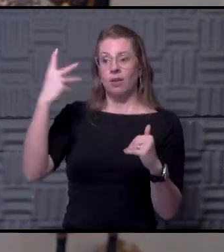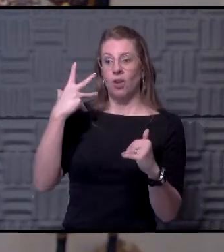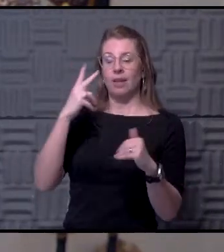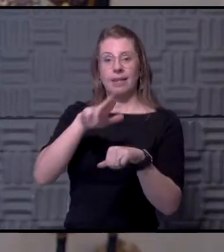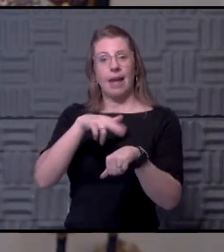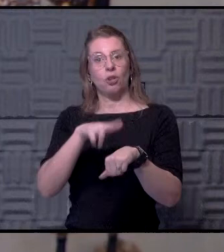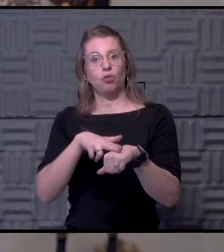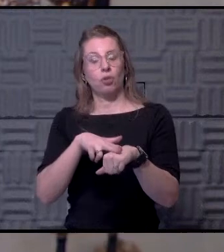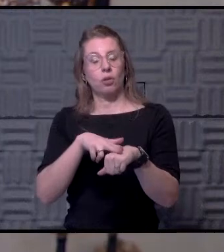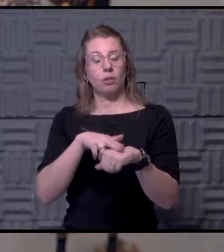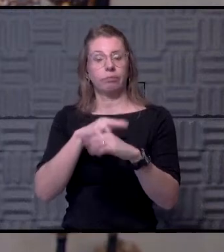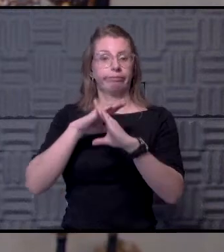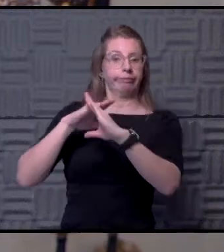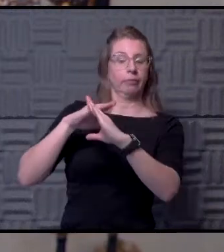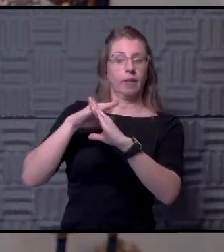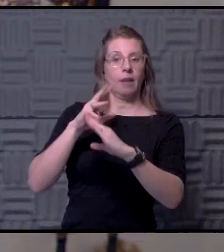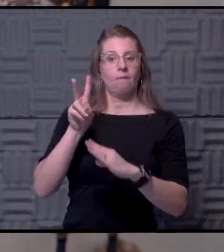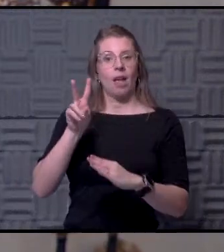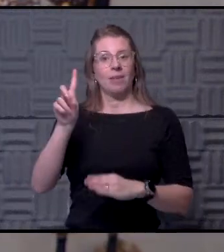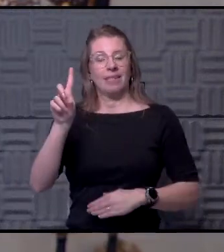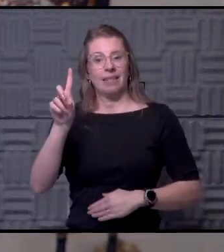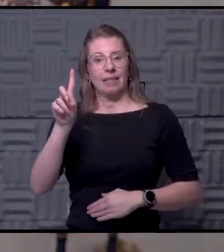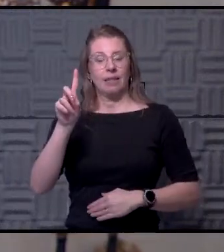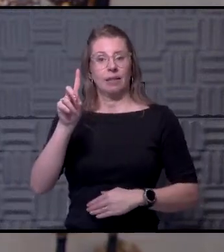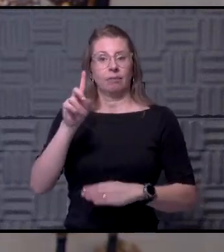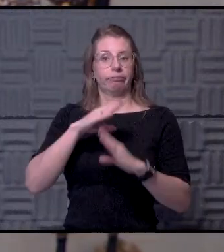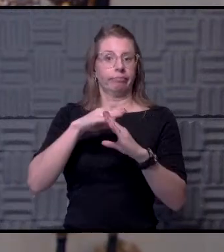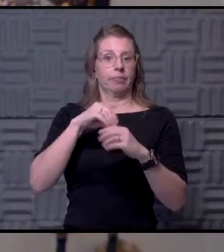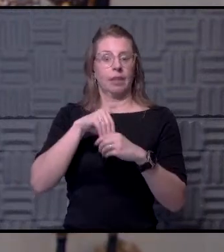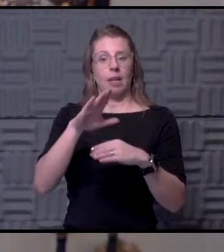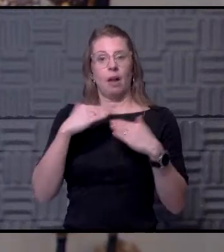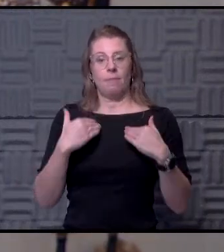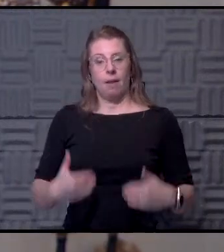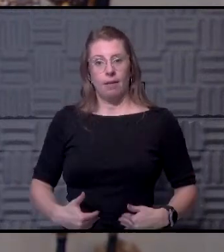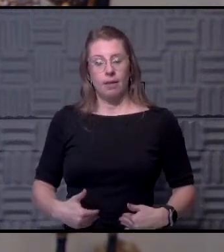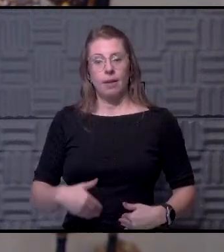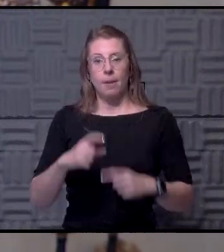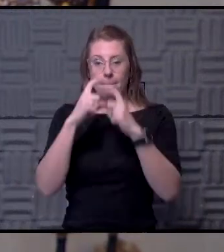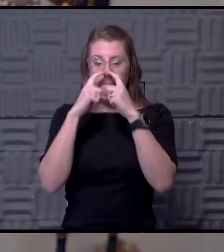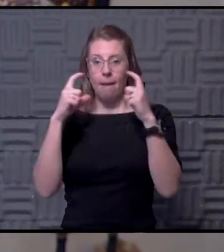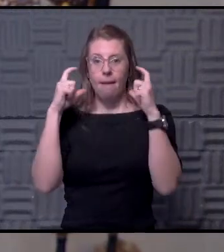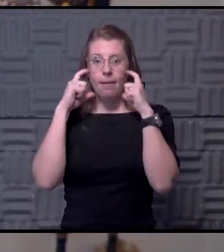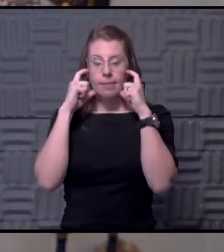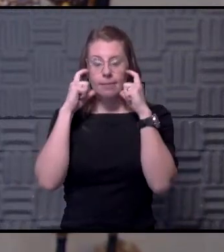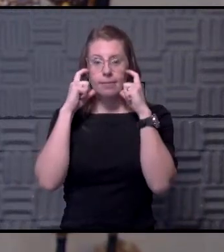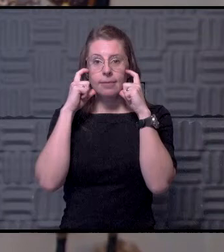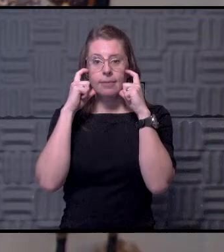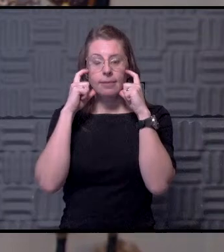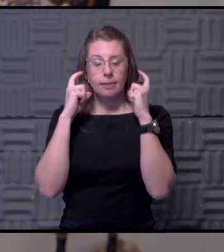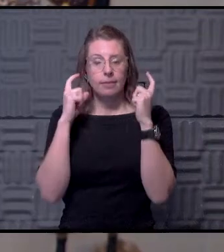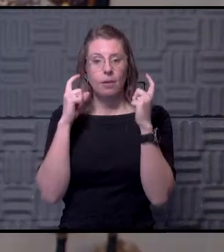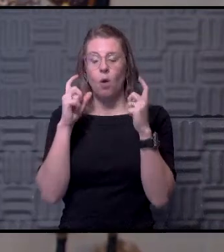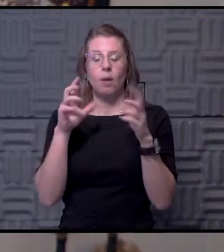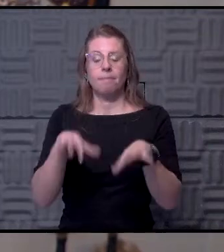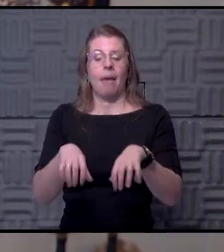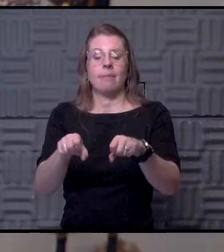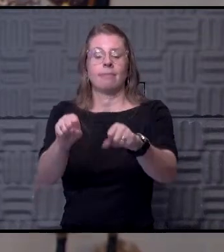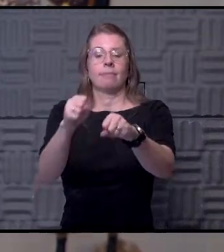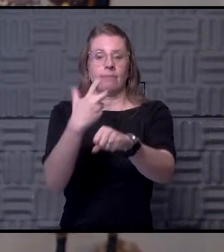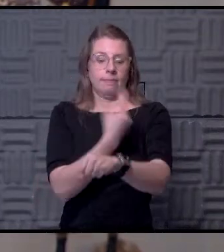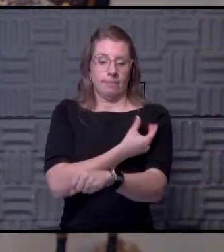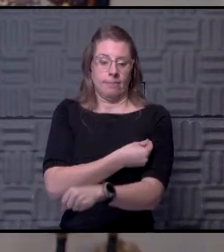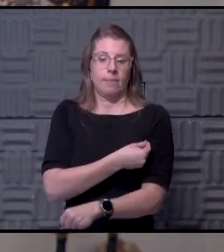protective effects of vitamin D in our bodies, and a mass take-up of vaccine, that we will,